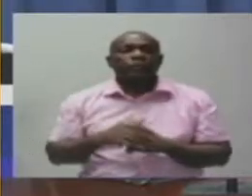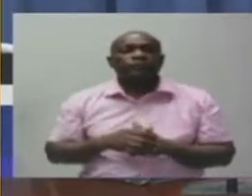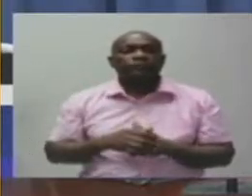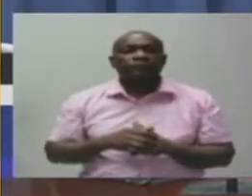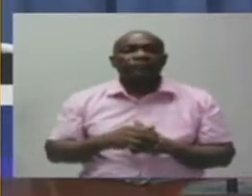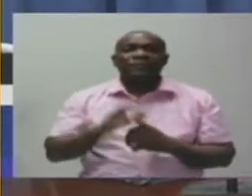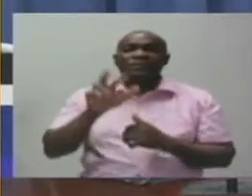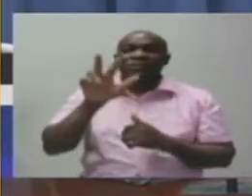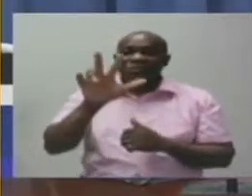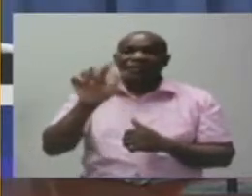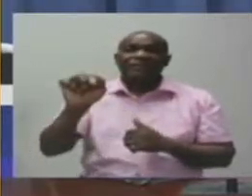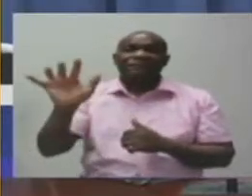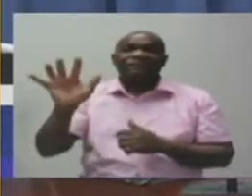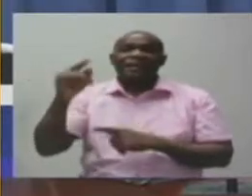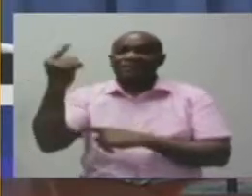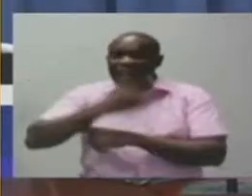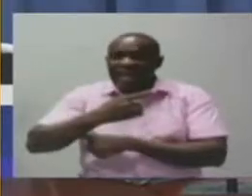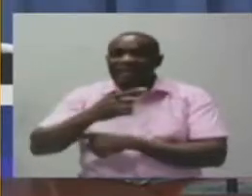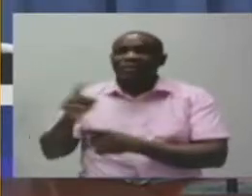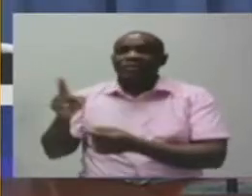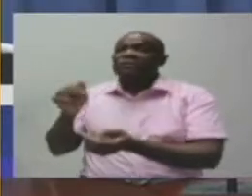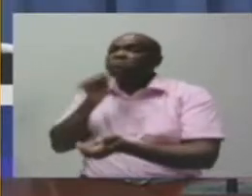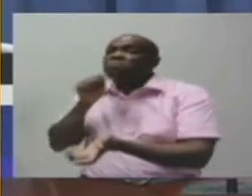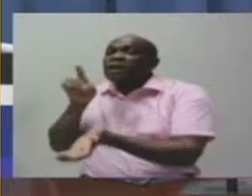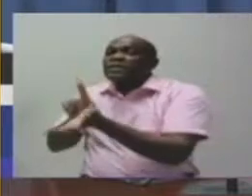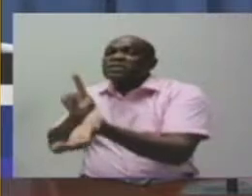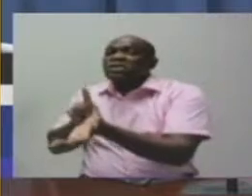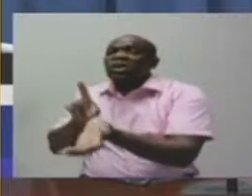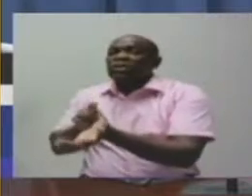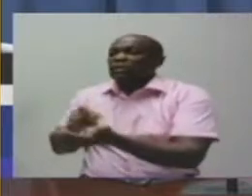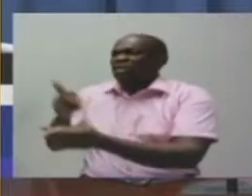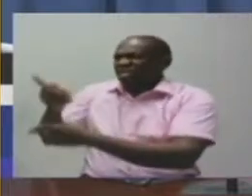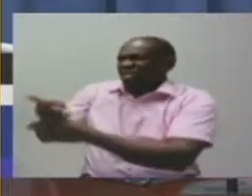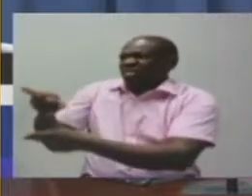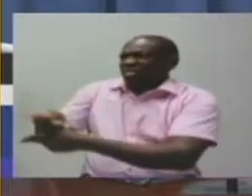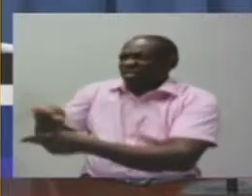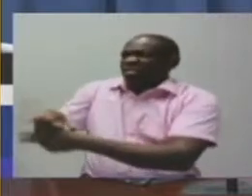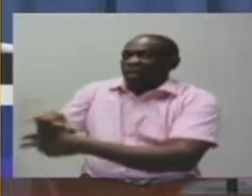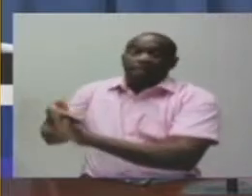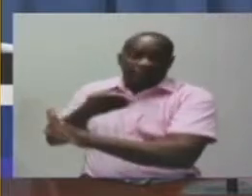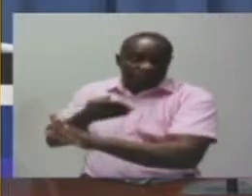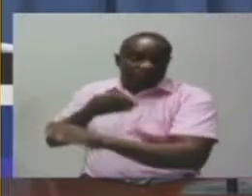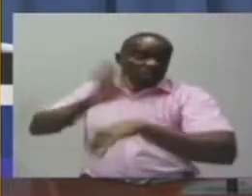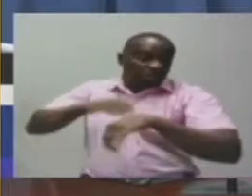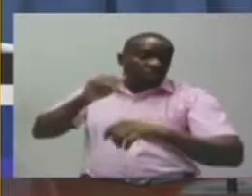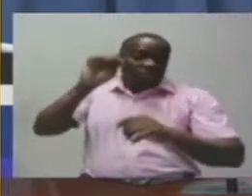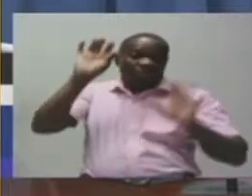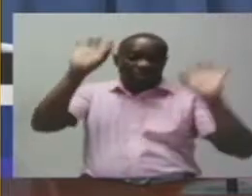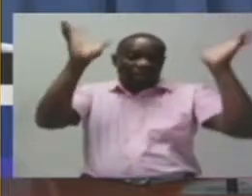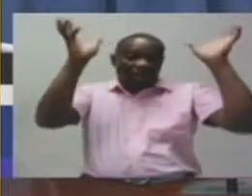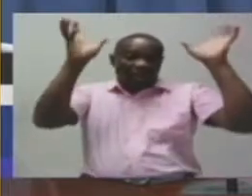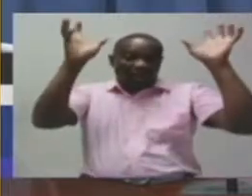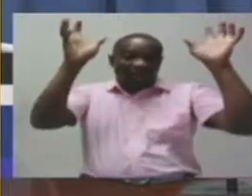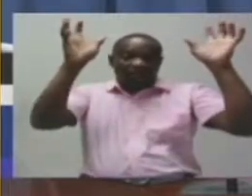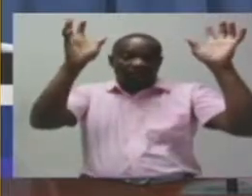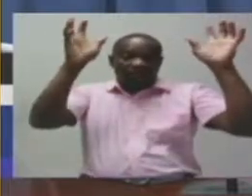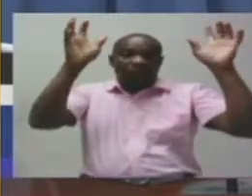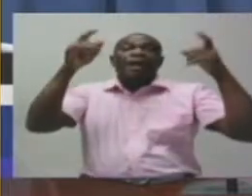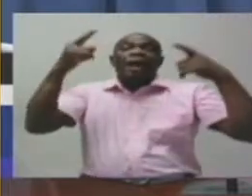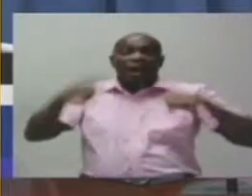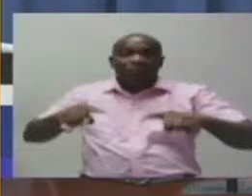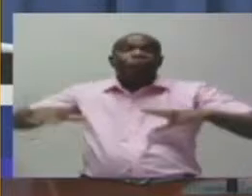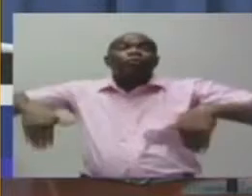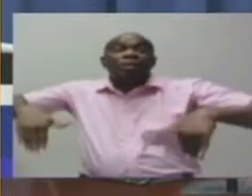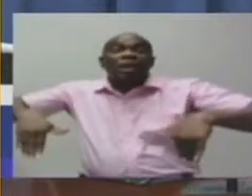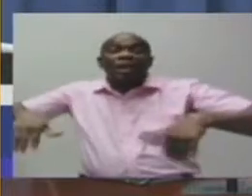before calling the ambulance and before coming to the hospital system. And when they reach,